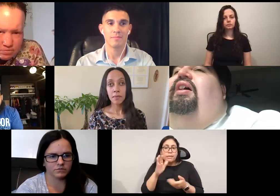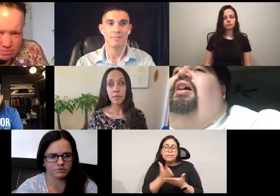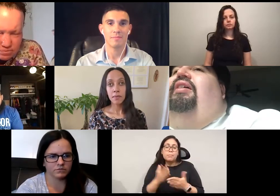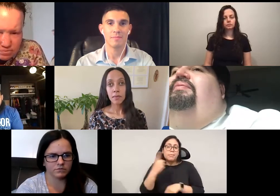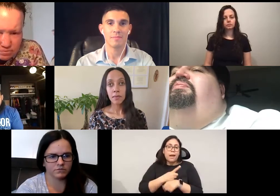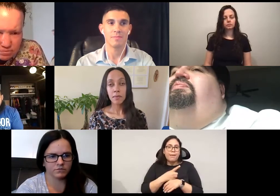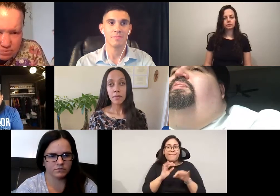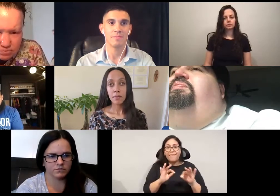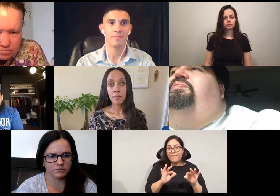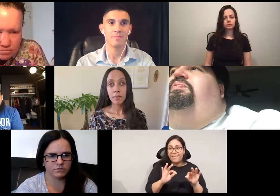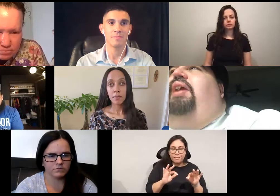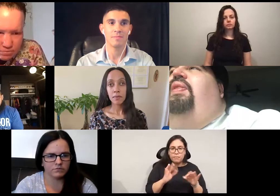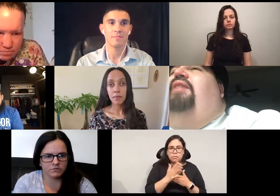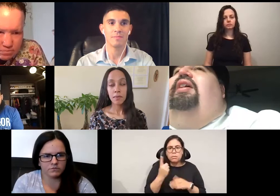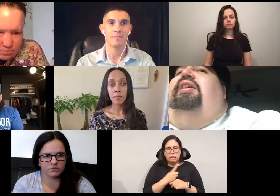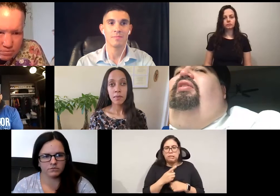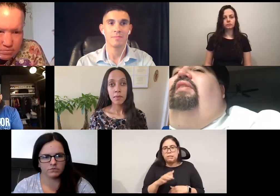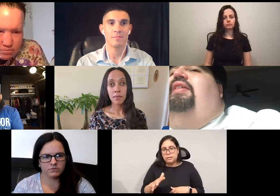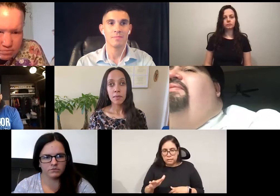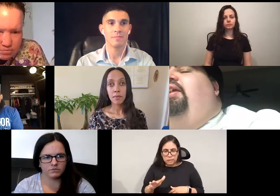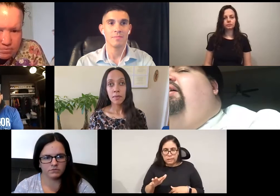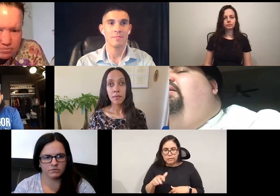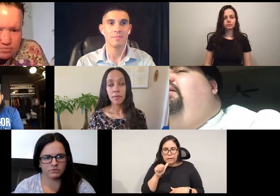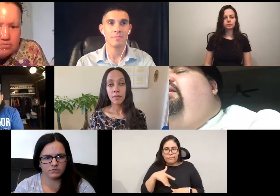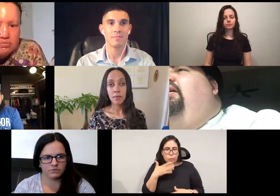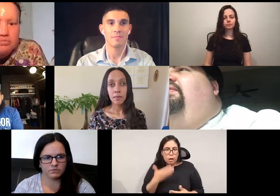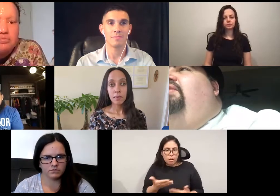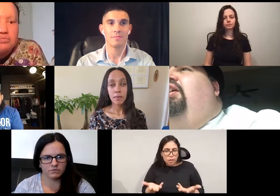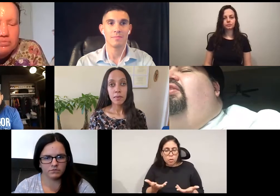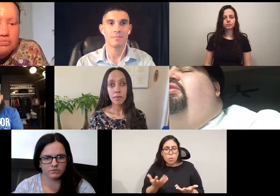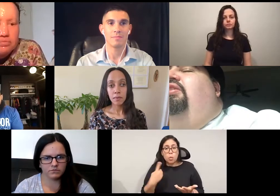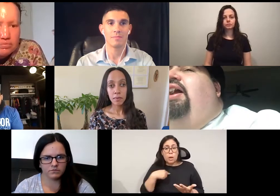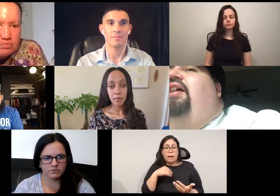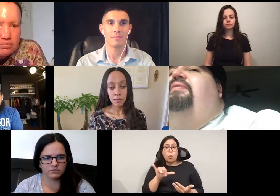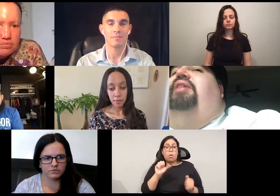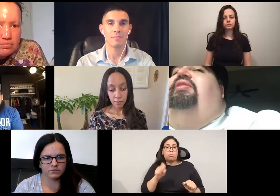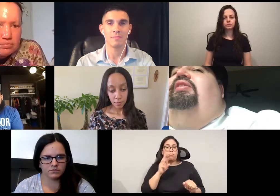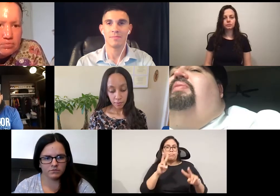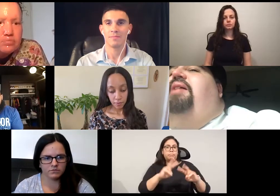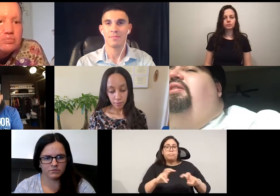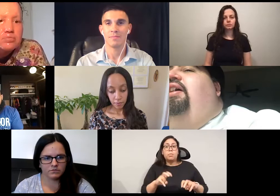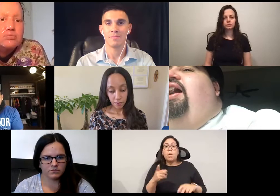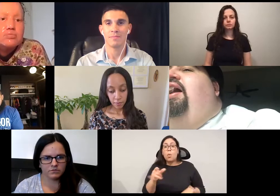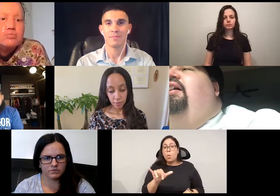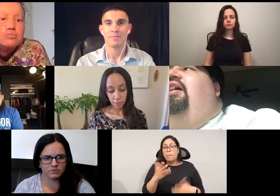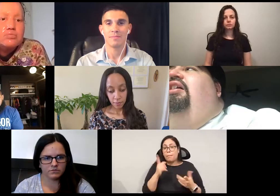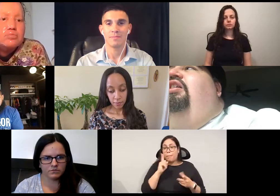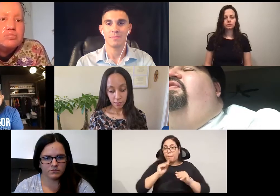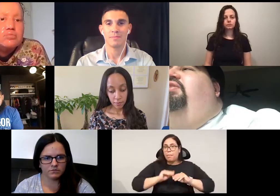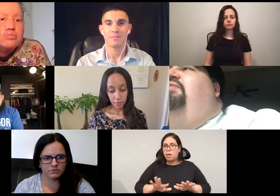others. But I think we can also examine it, or we can also look at it as a blessing to be able to say,